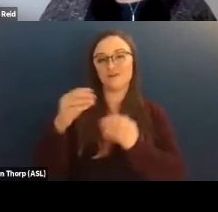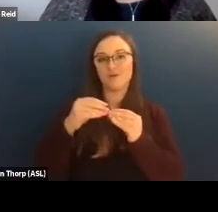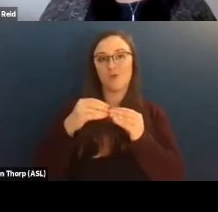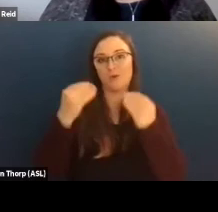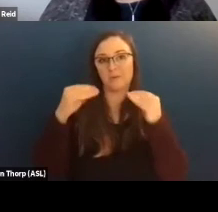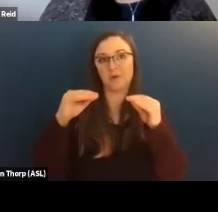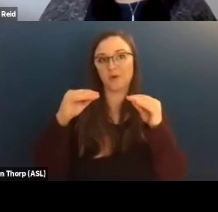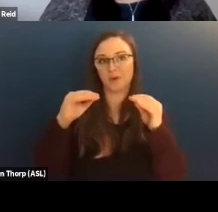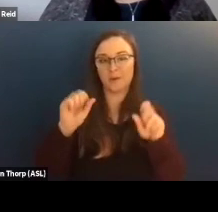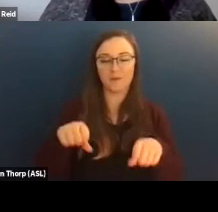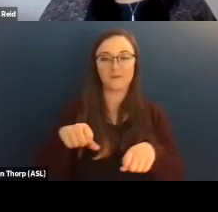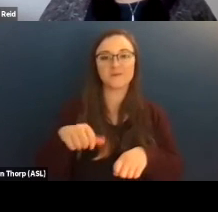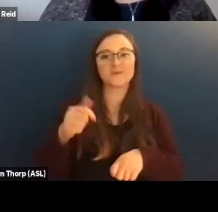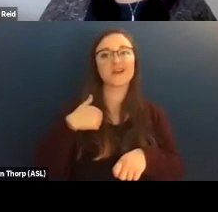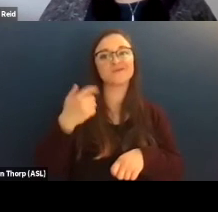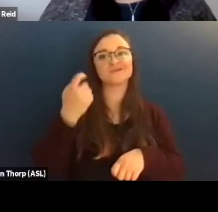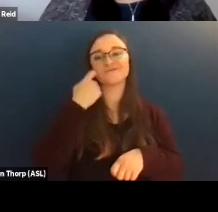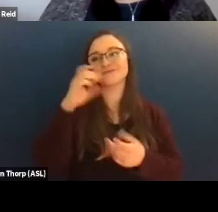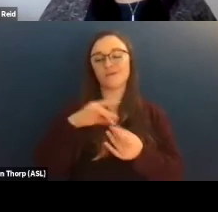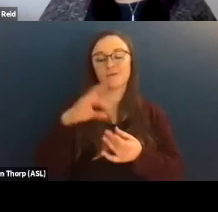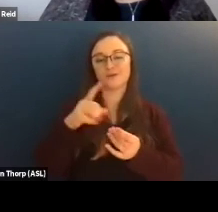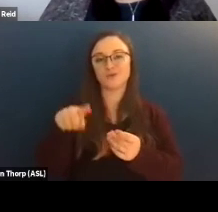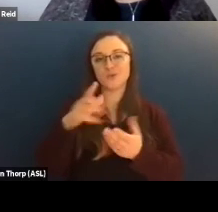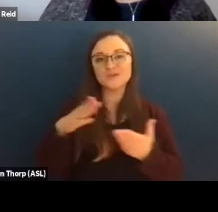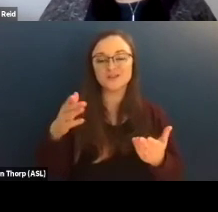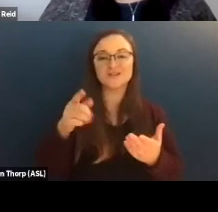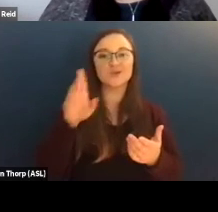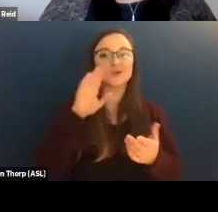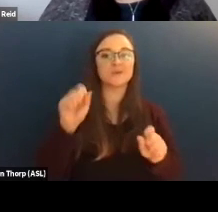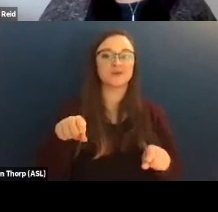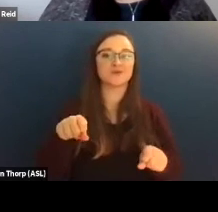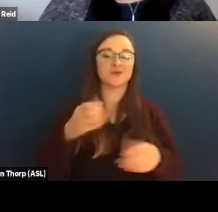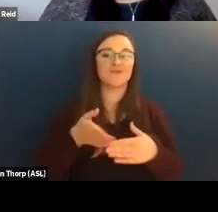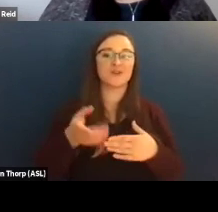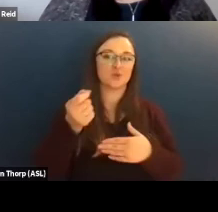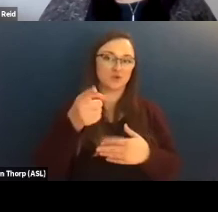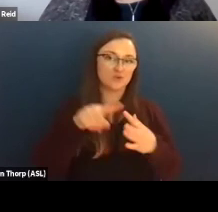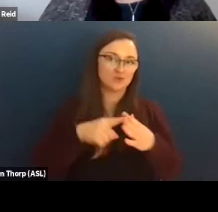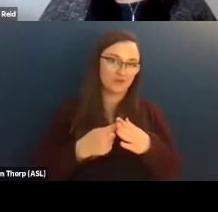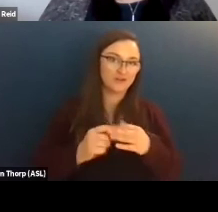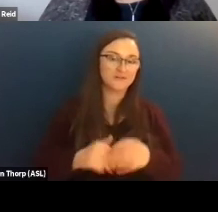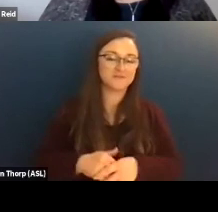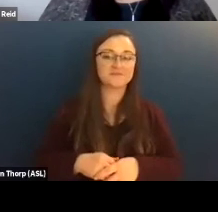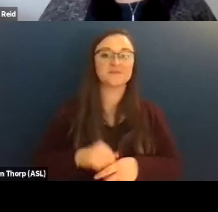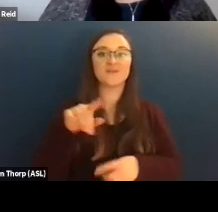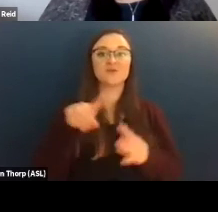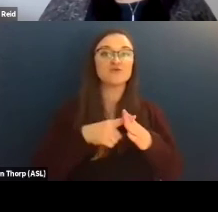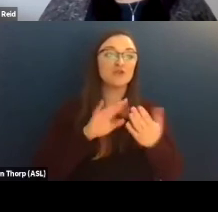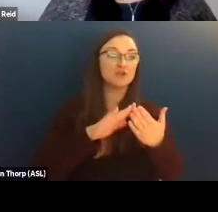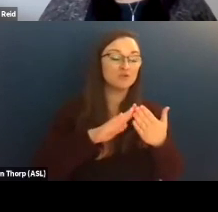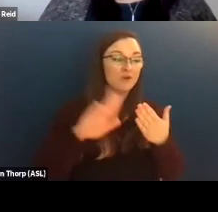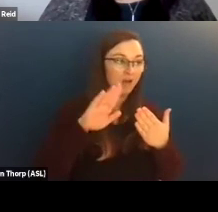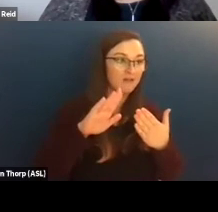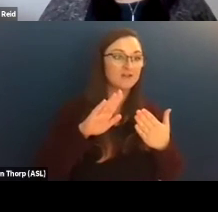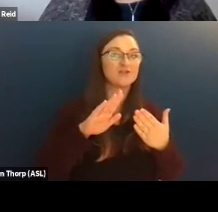that I was speaking of previously for you to be able to finish what you started. If you started at the community college